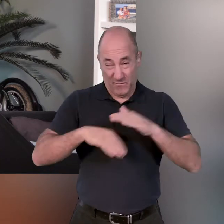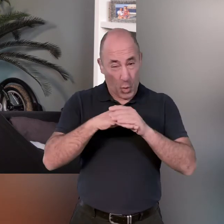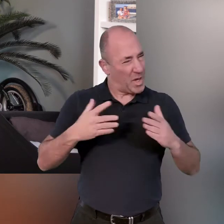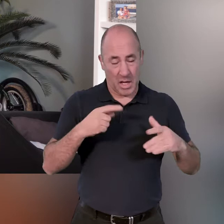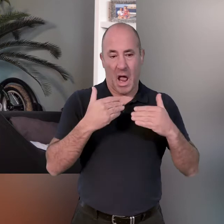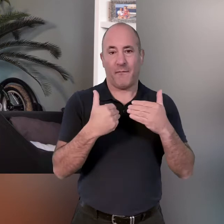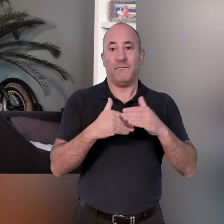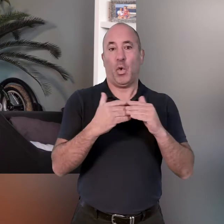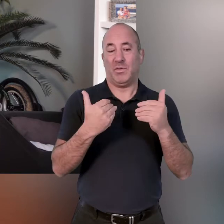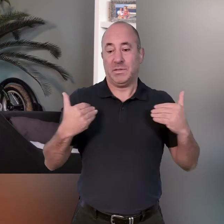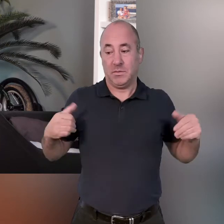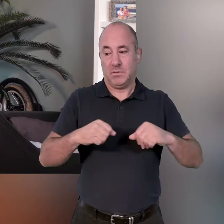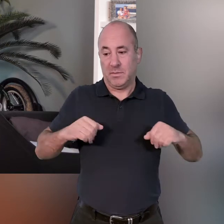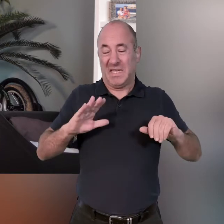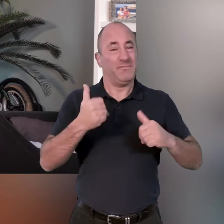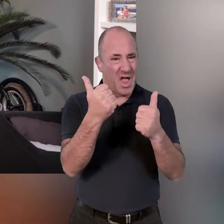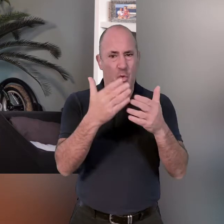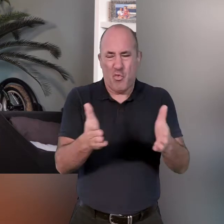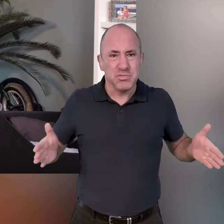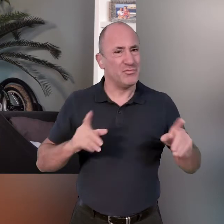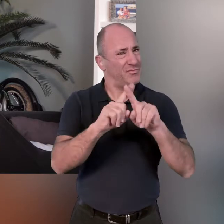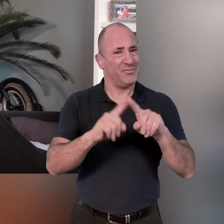do. Excellent.